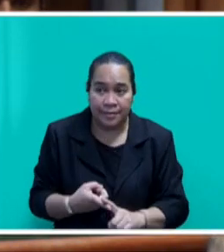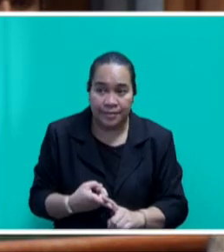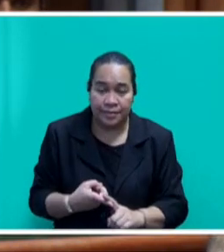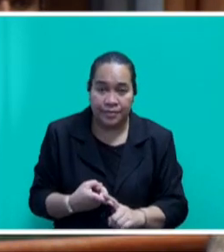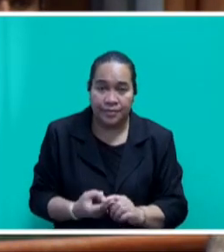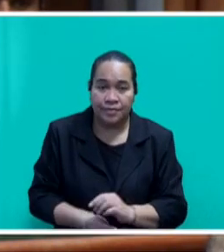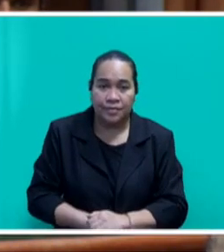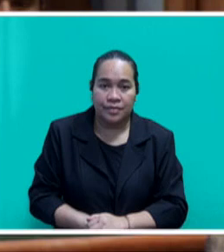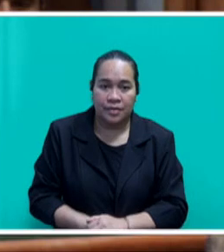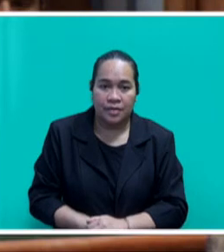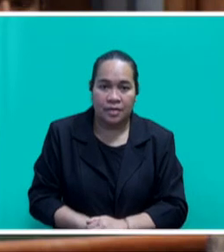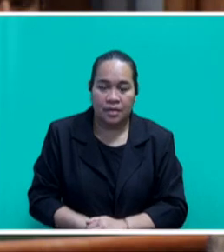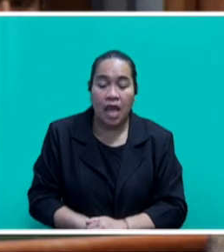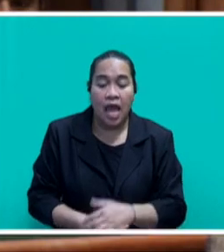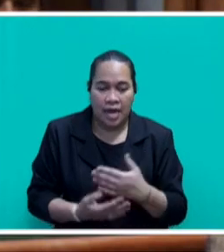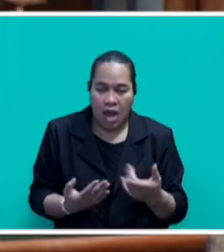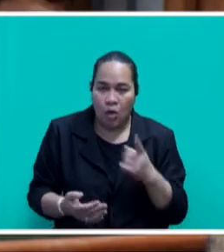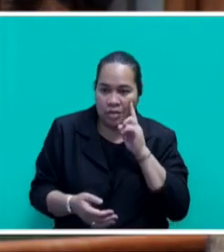and there is an increase